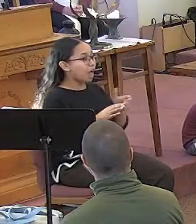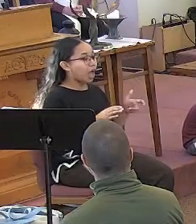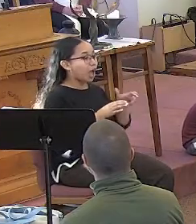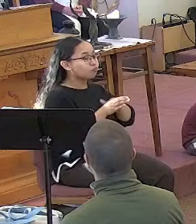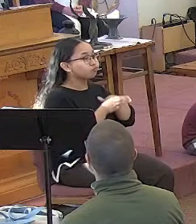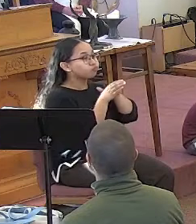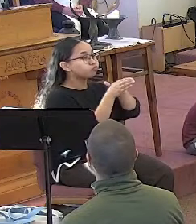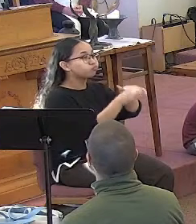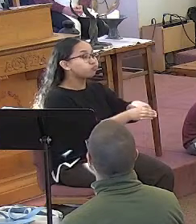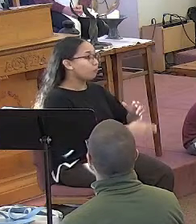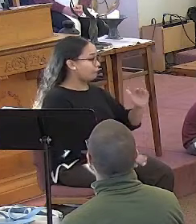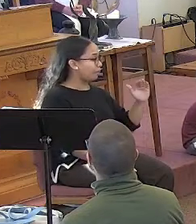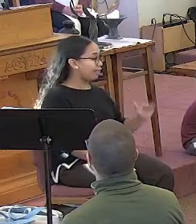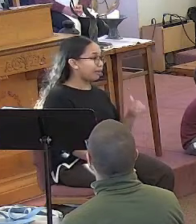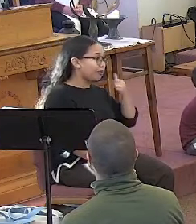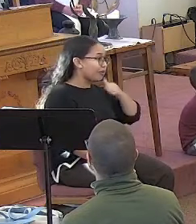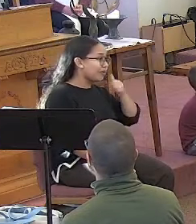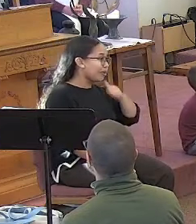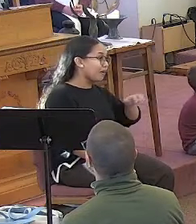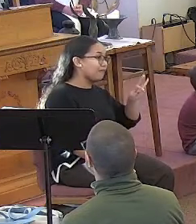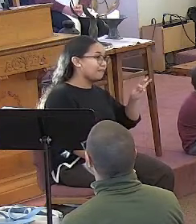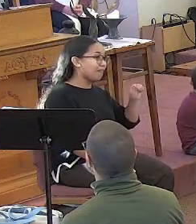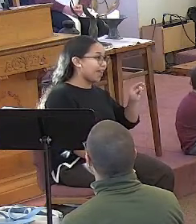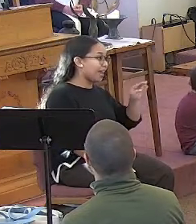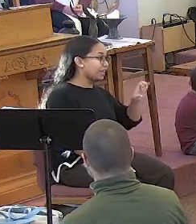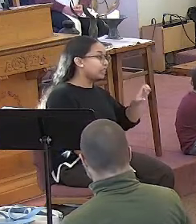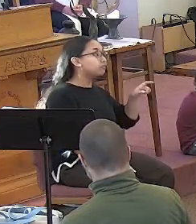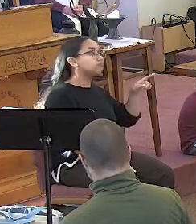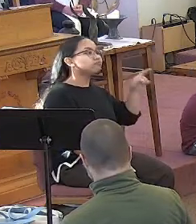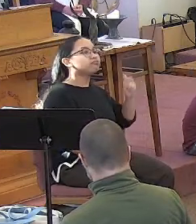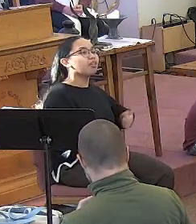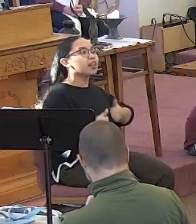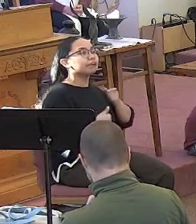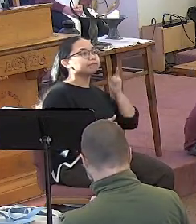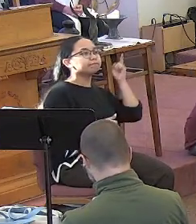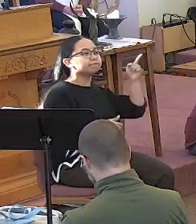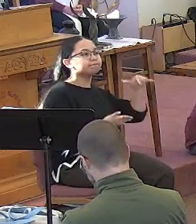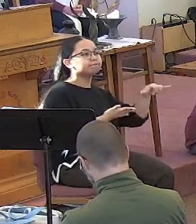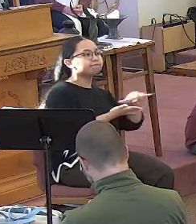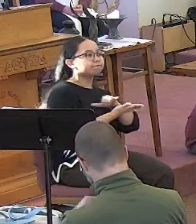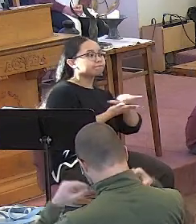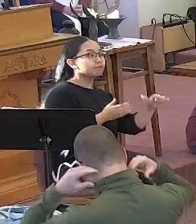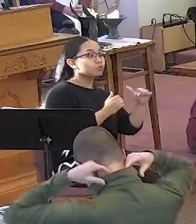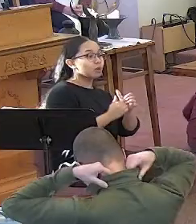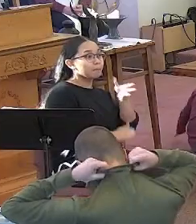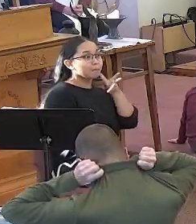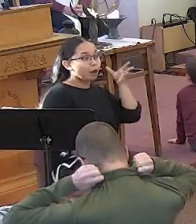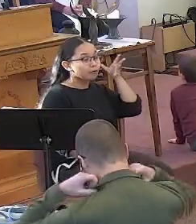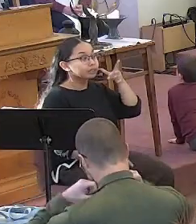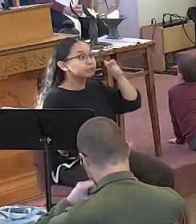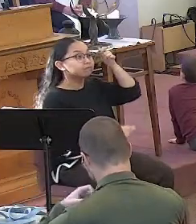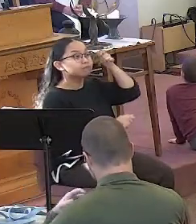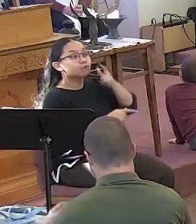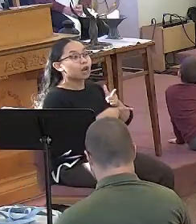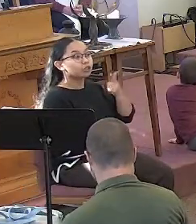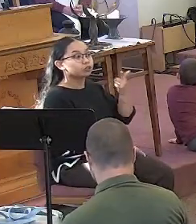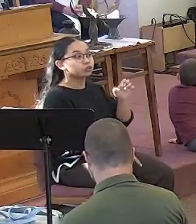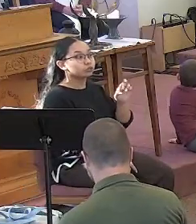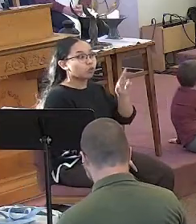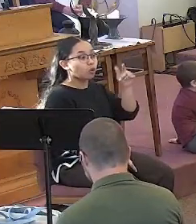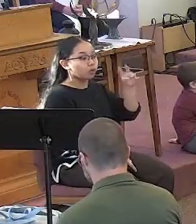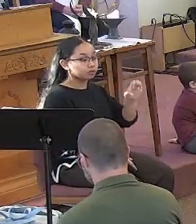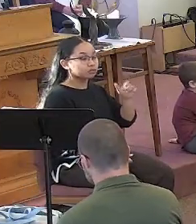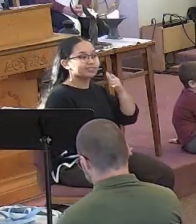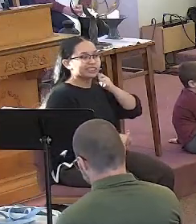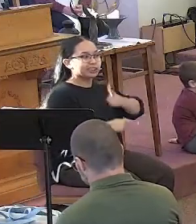a little girl named Fannie Barrier lived in New York State with her parents, her brother George, and her sister Ella.